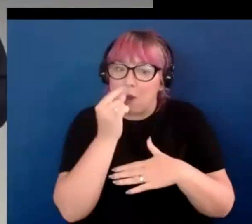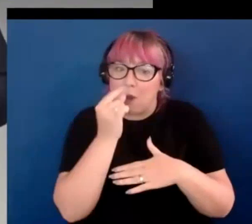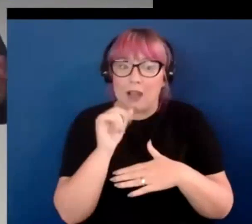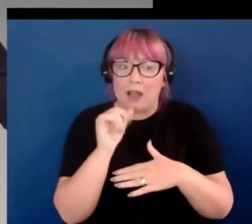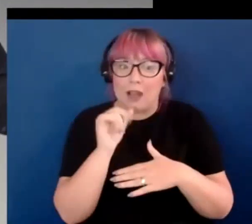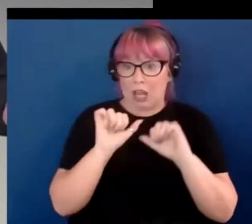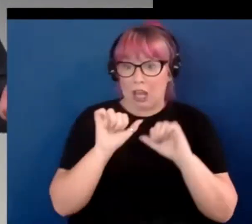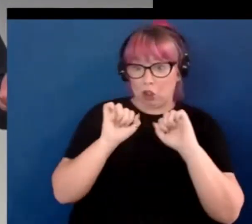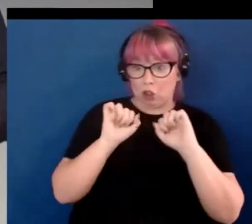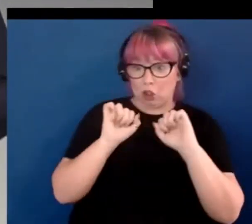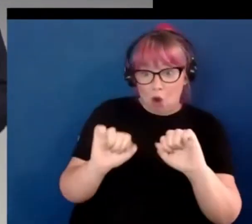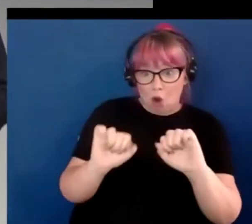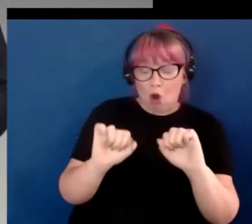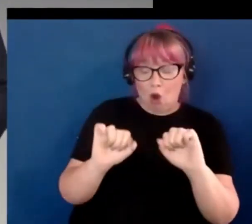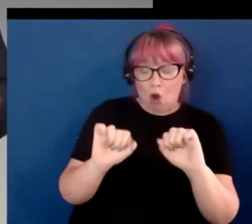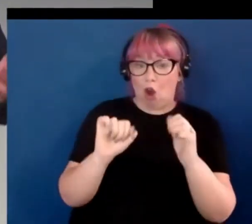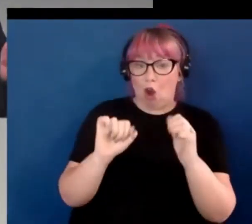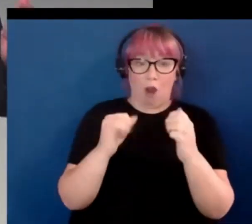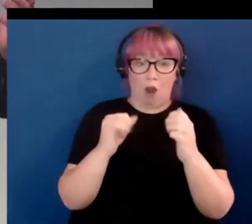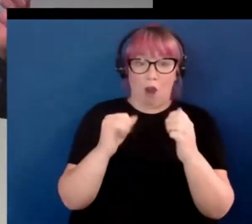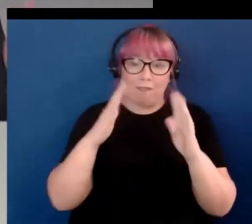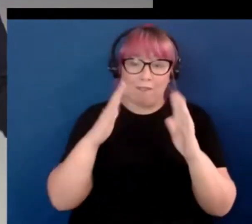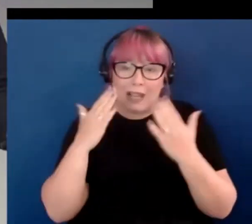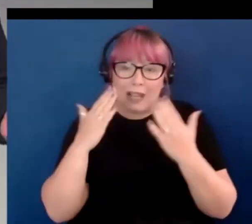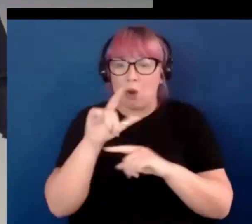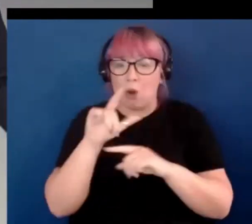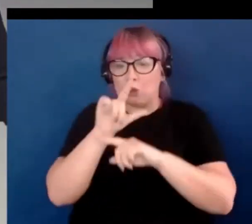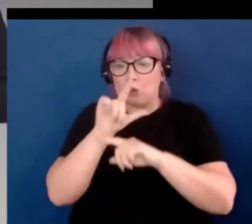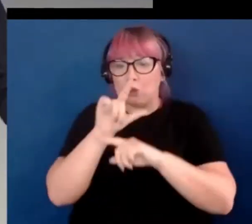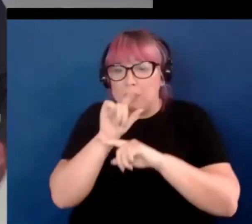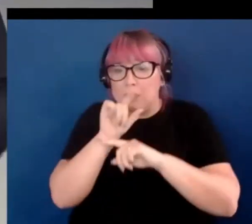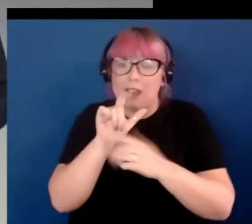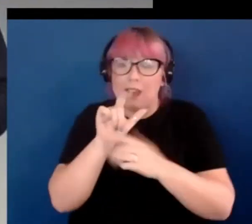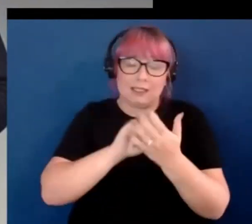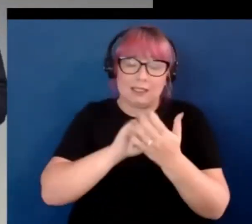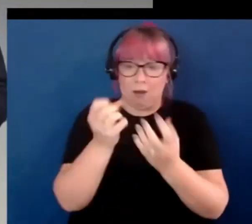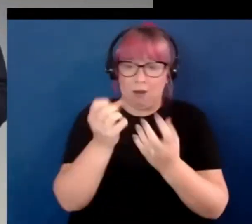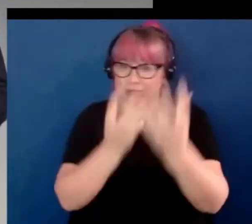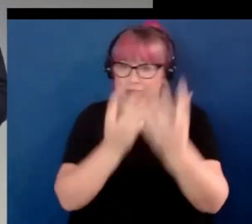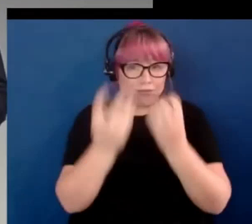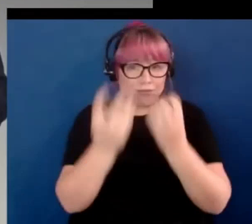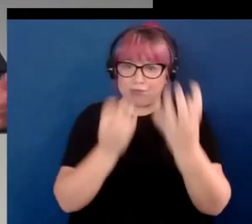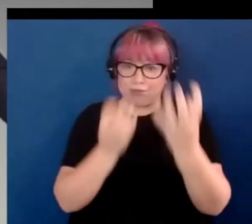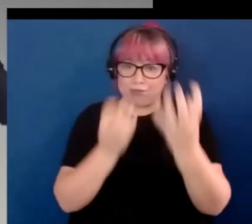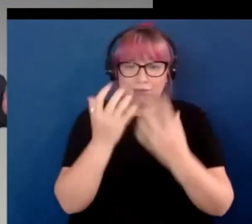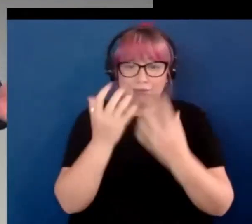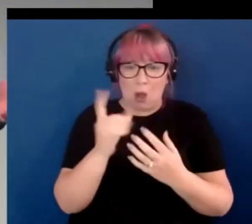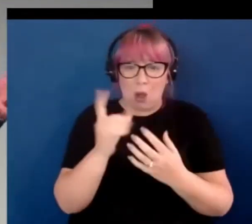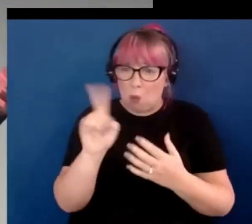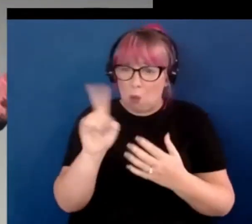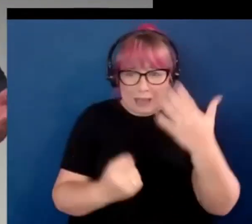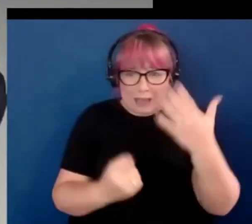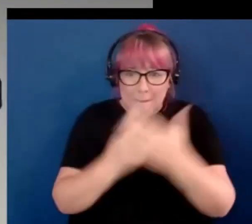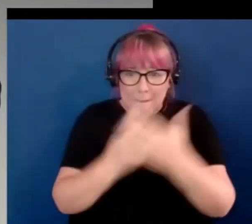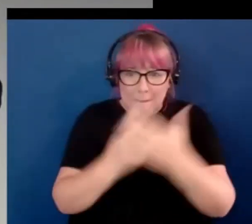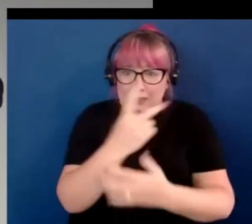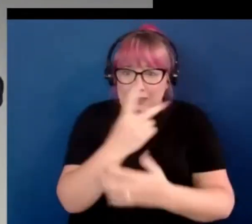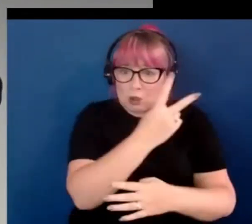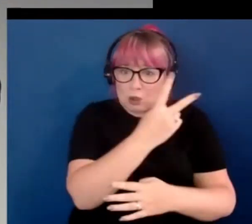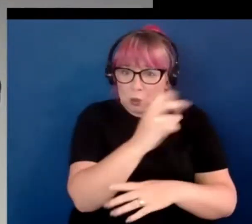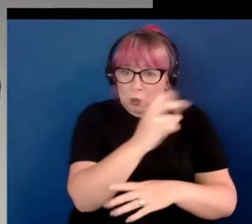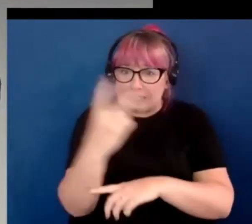feed will be full of people asking, what the hell is up with 2020? Fires in the Arctic and the